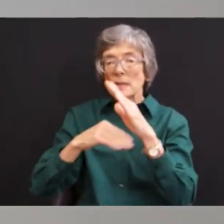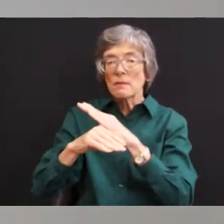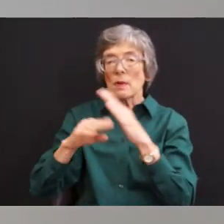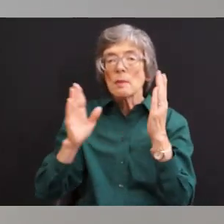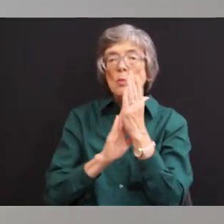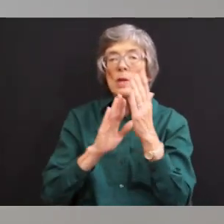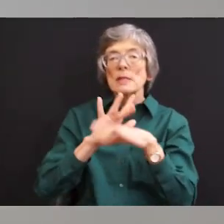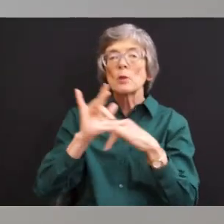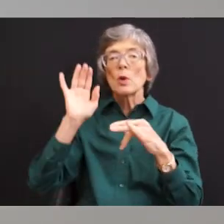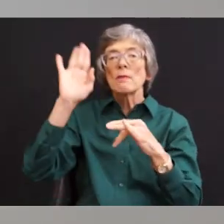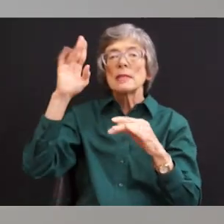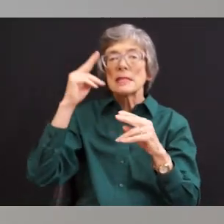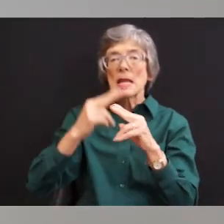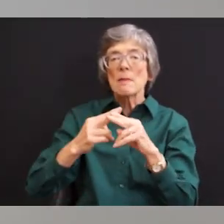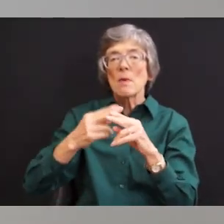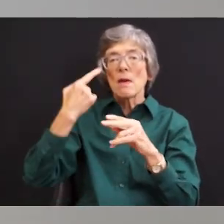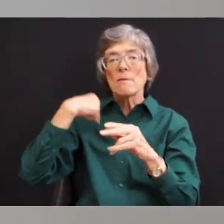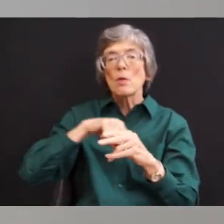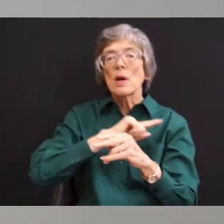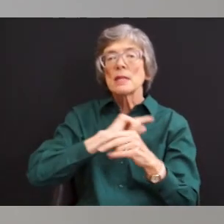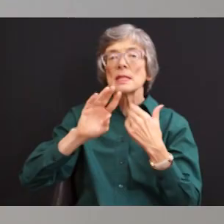of his name,